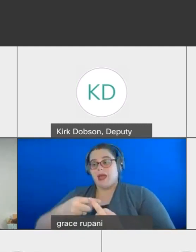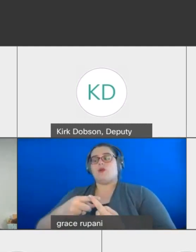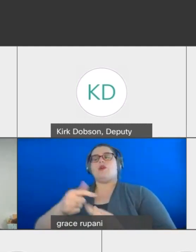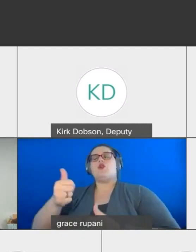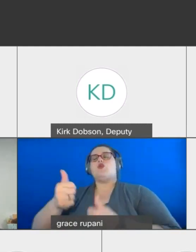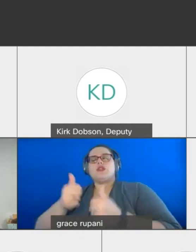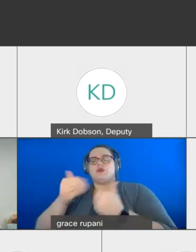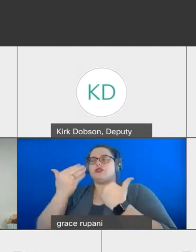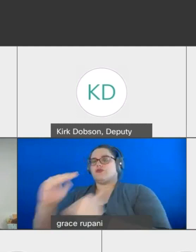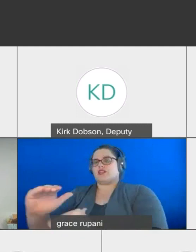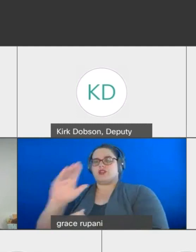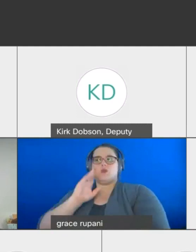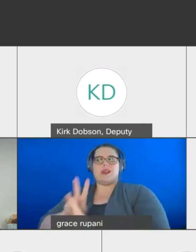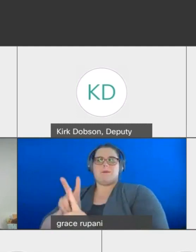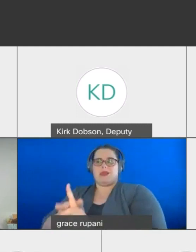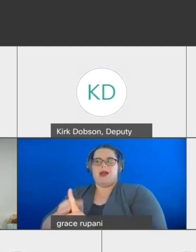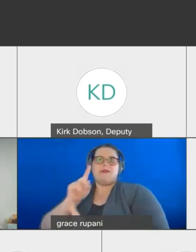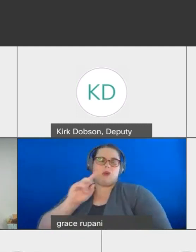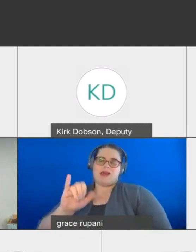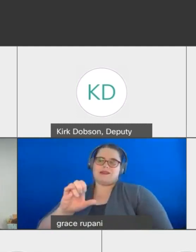to people living in ICFs.